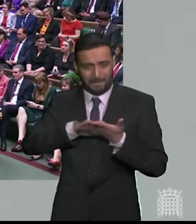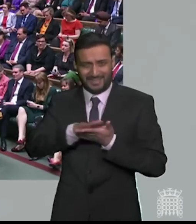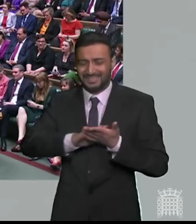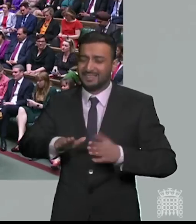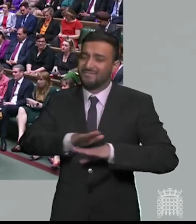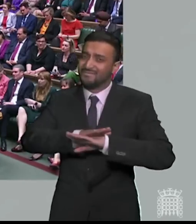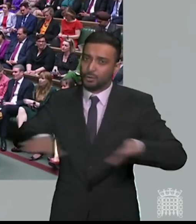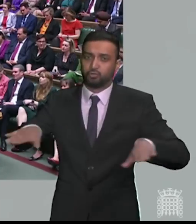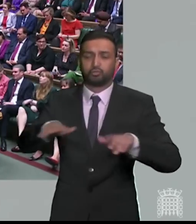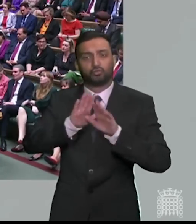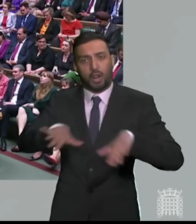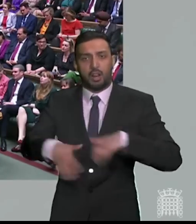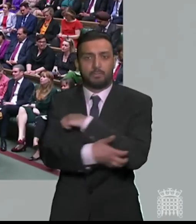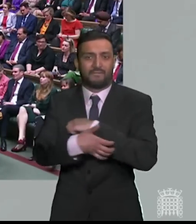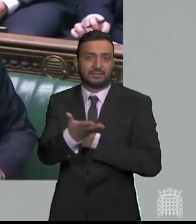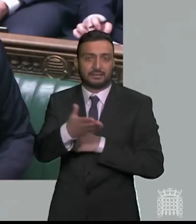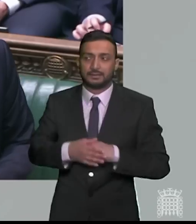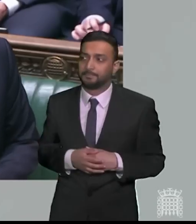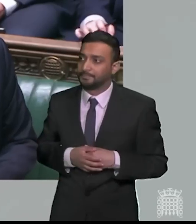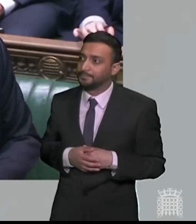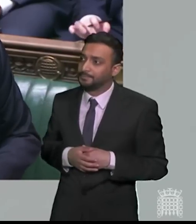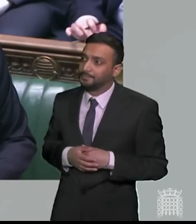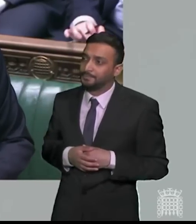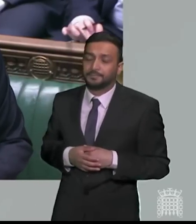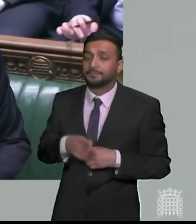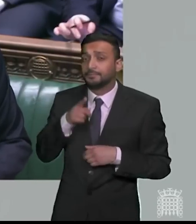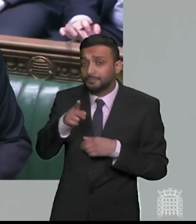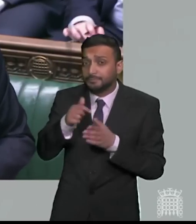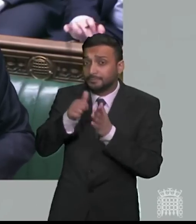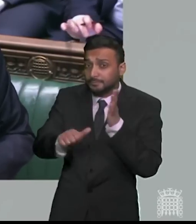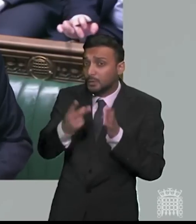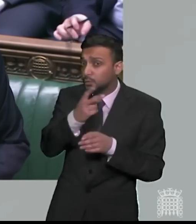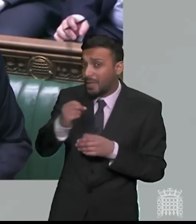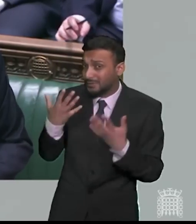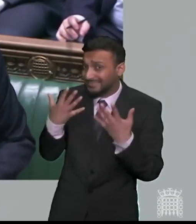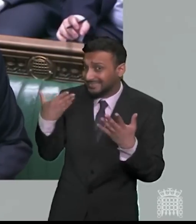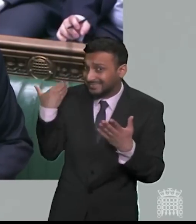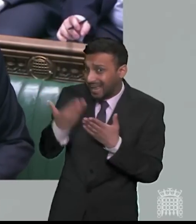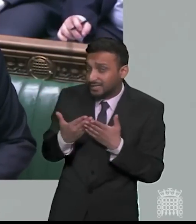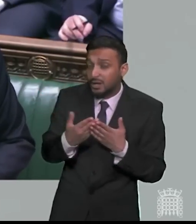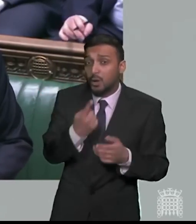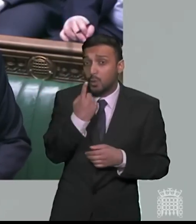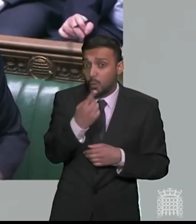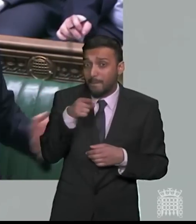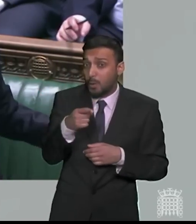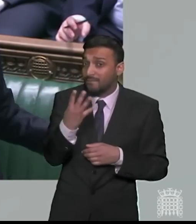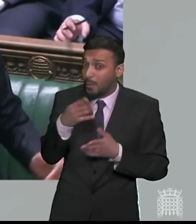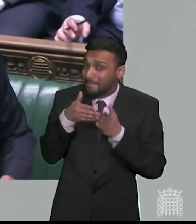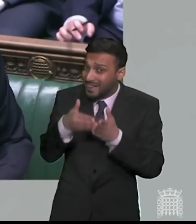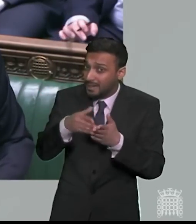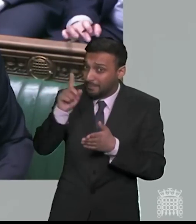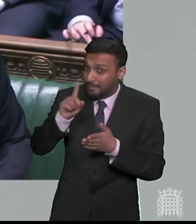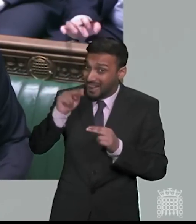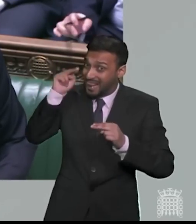Mr. Speaker, the numbers are actually as follows. Since 2010, there are 1.7 million fewer people living in poverty as a